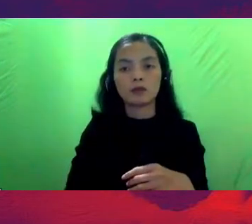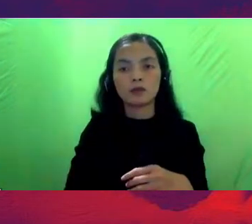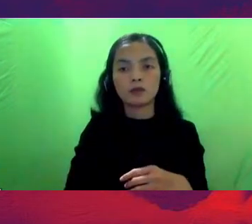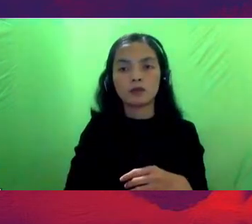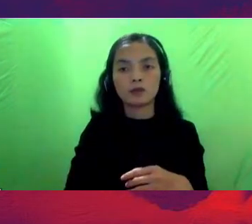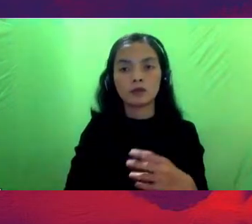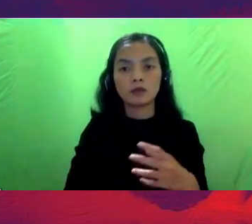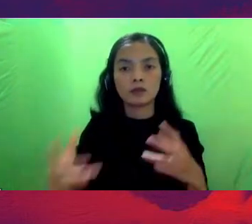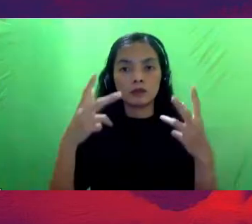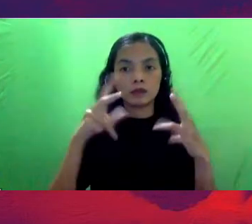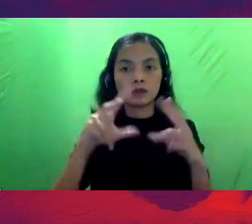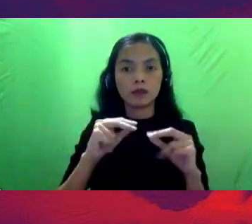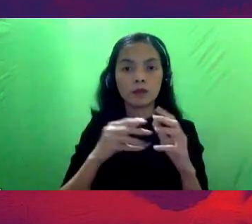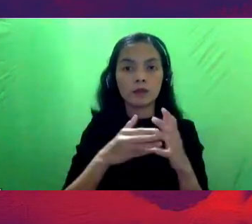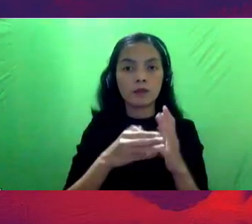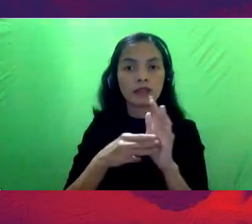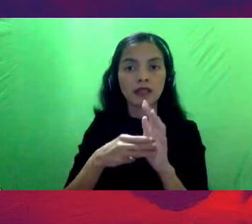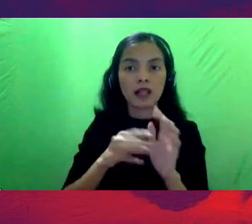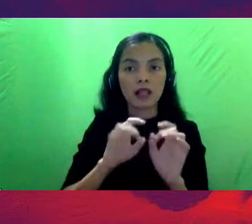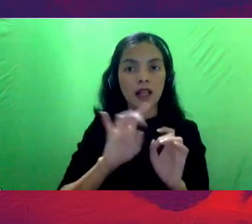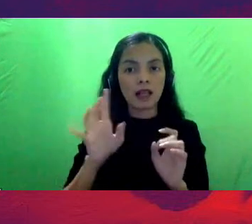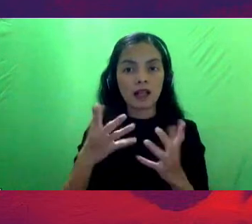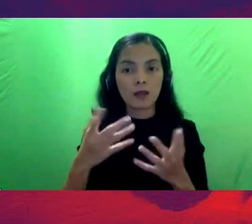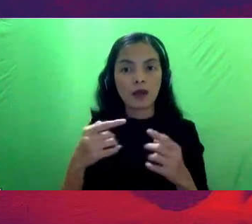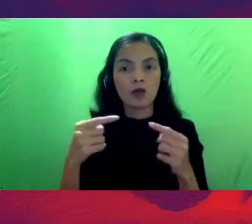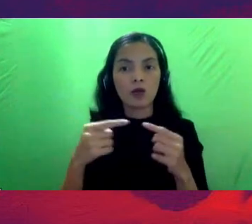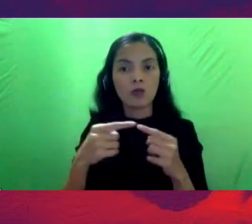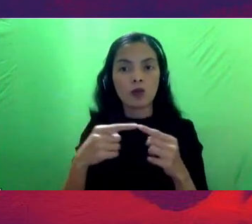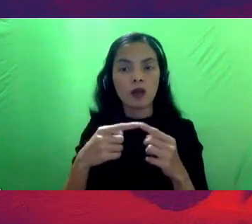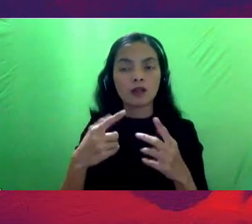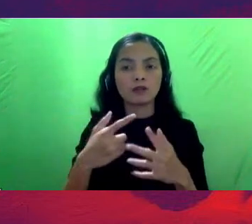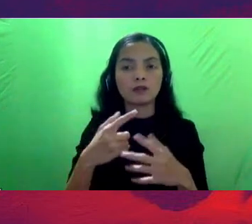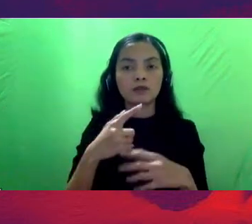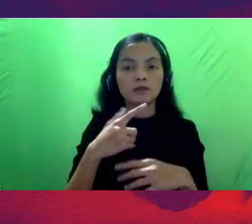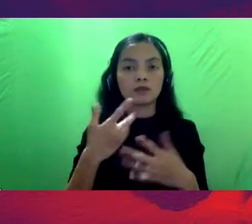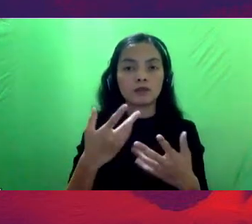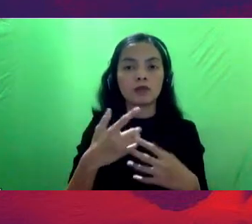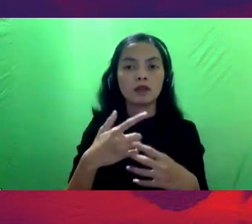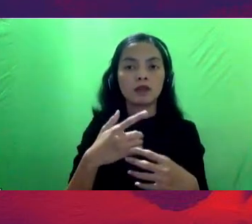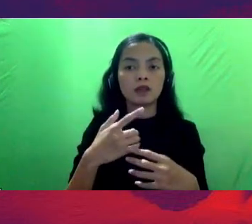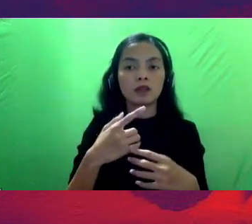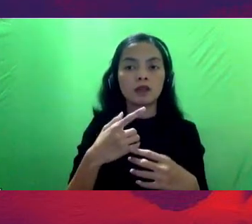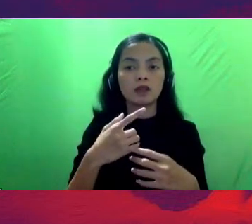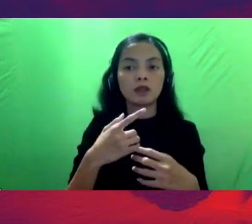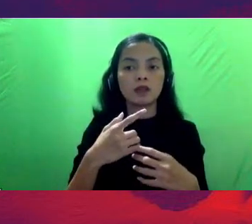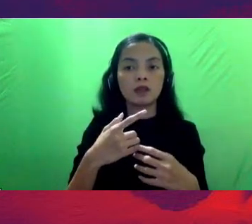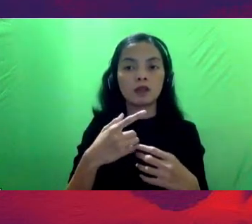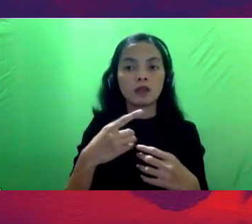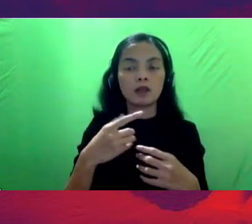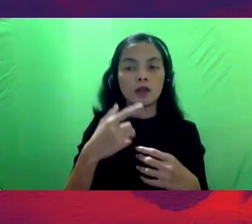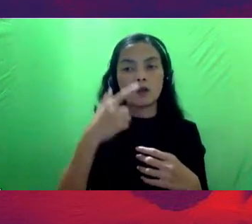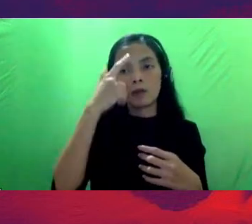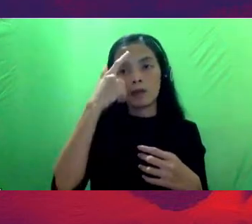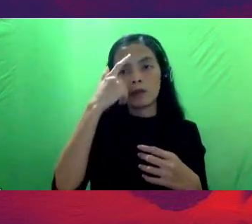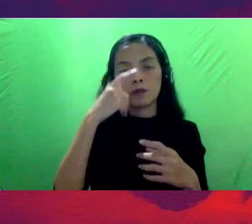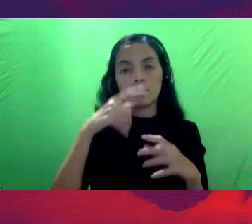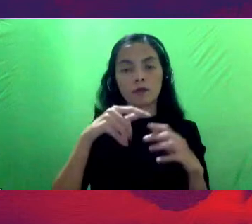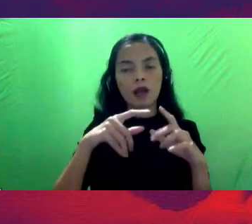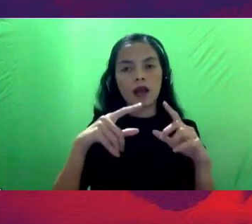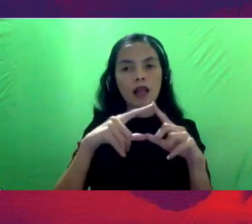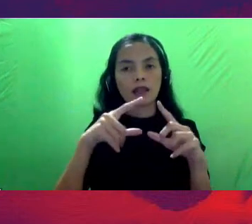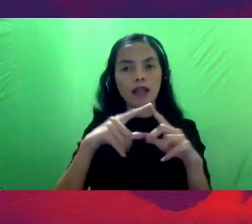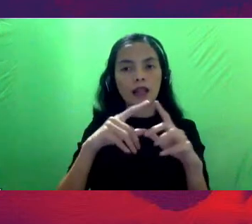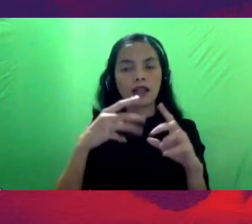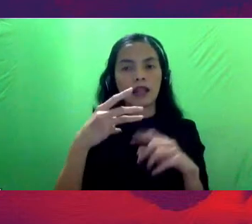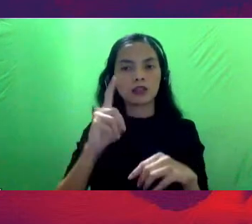due to the inability to have proper learning device, such as laptops or